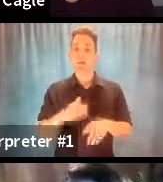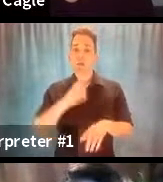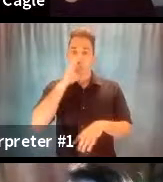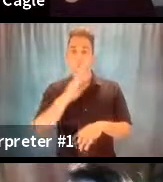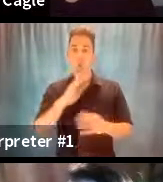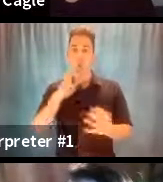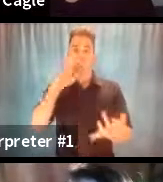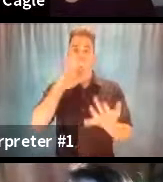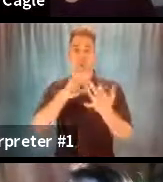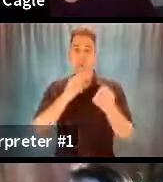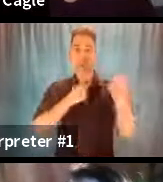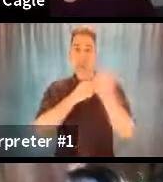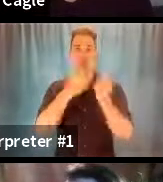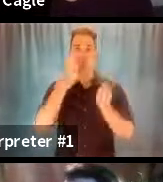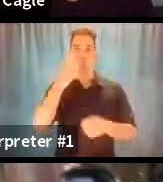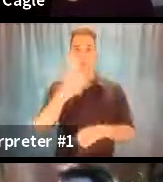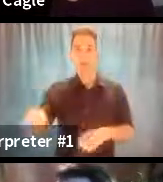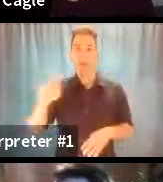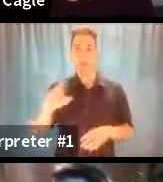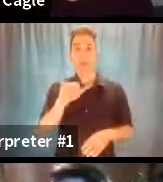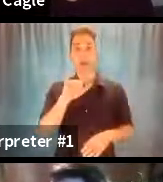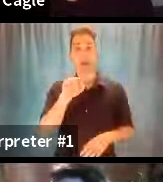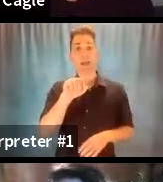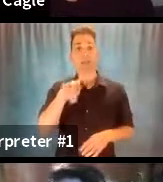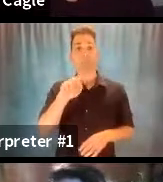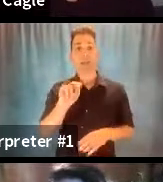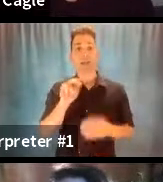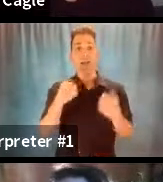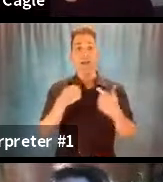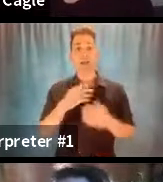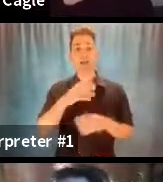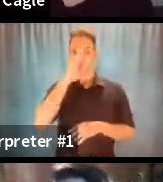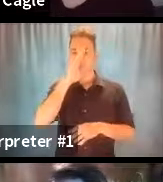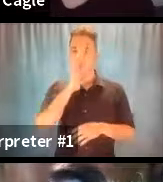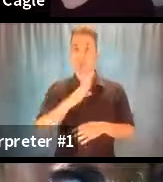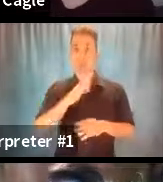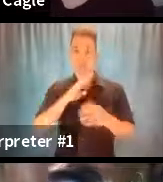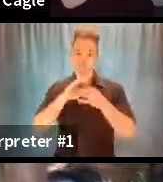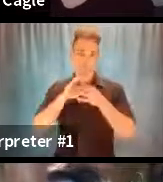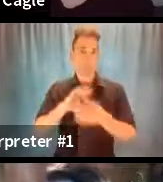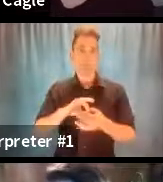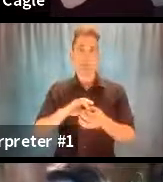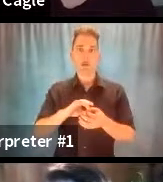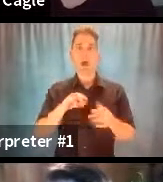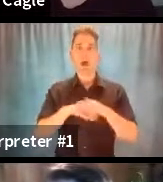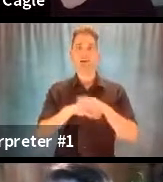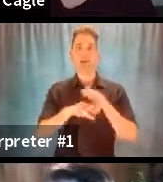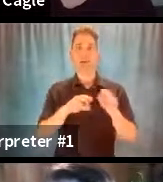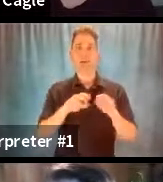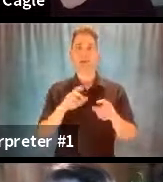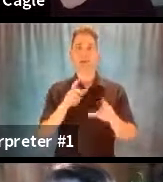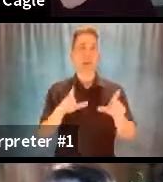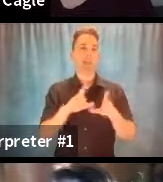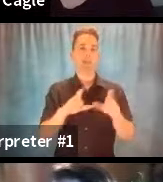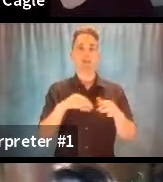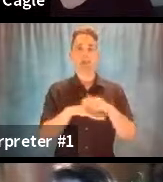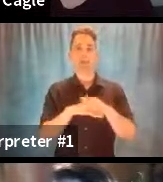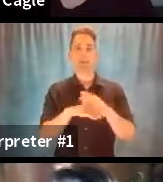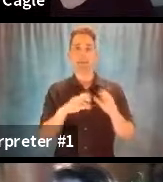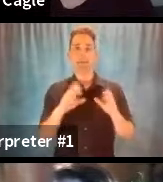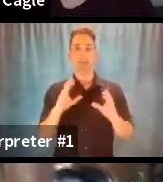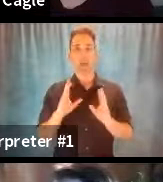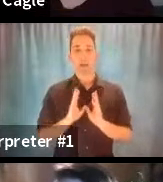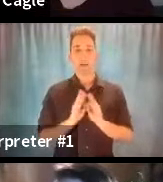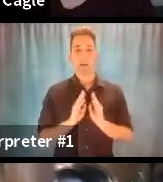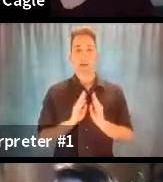to them. The ISPN has a dedicated language access committee that could provide information to the city on